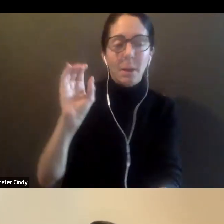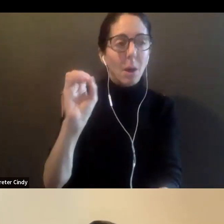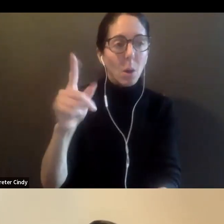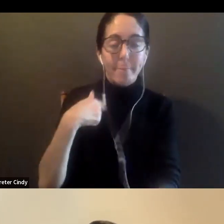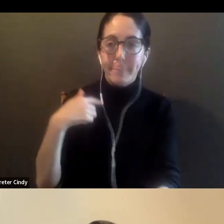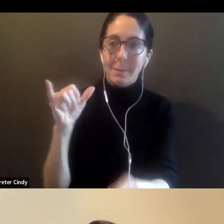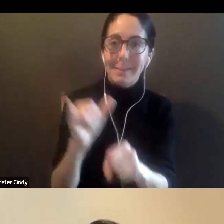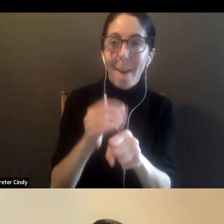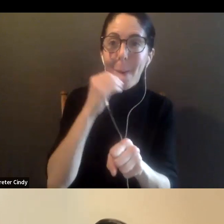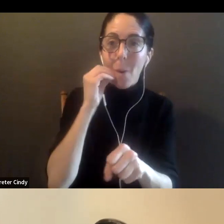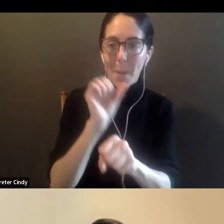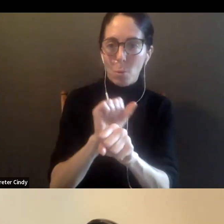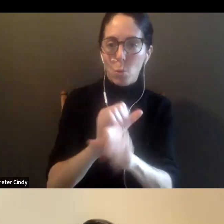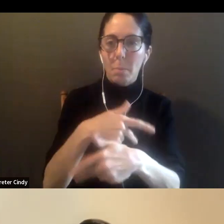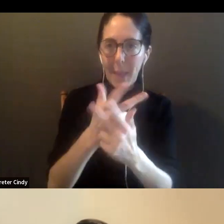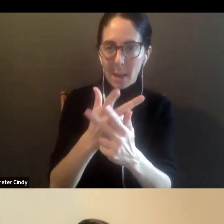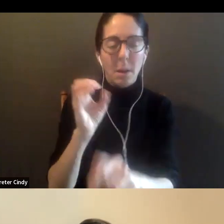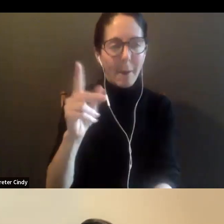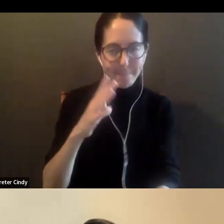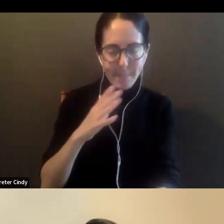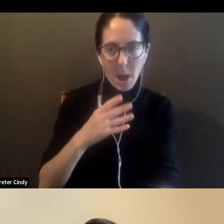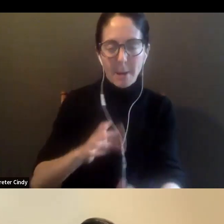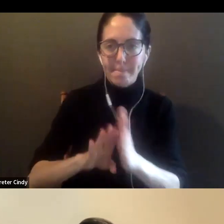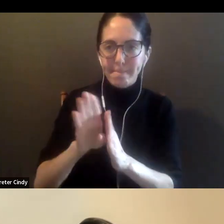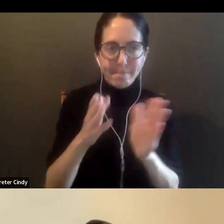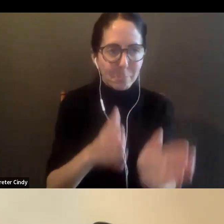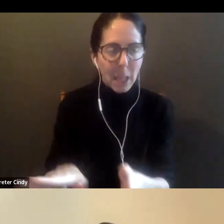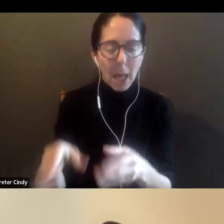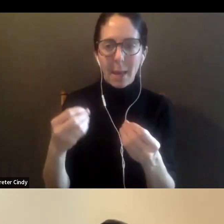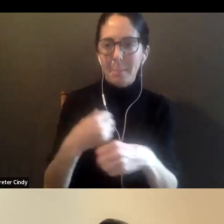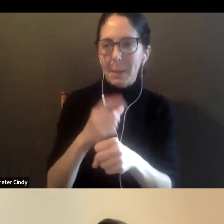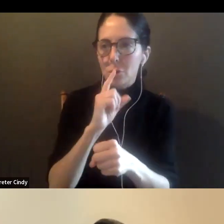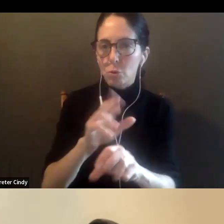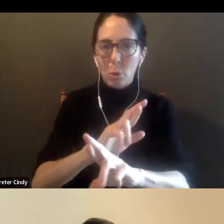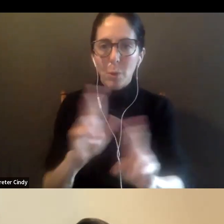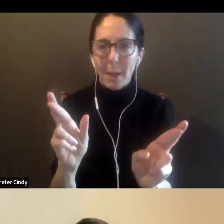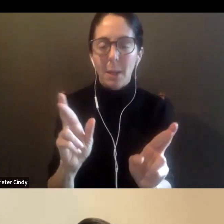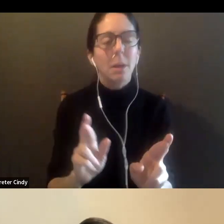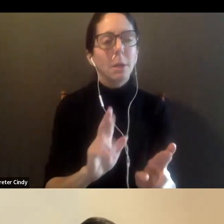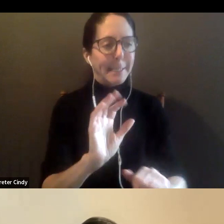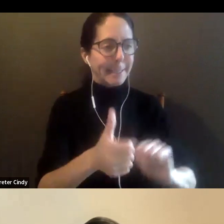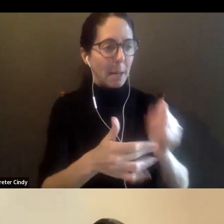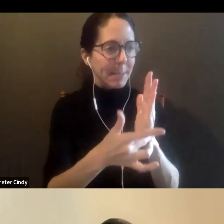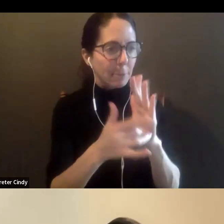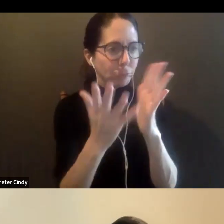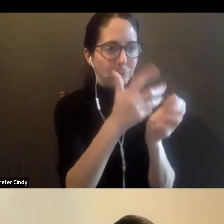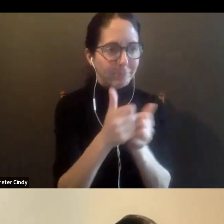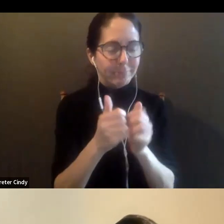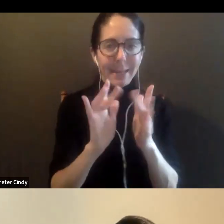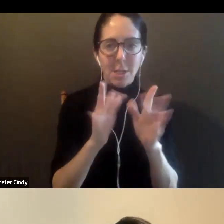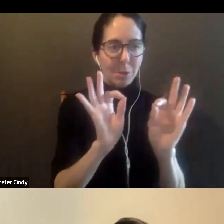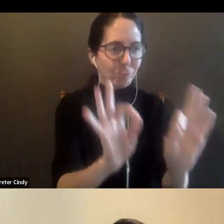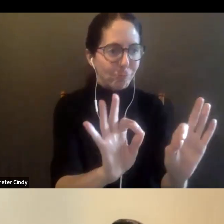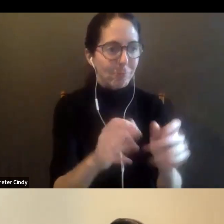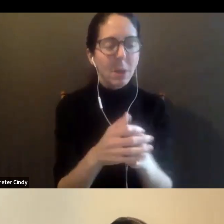home remotely. Let's actually plan for that. Let's prepare for that. Let's make sure that the right technology is in place, the right internet access is in place, and so on and